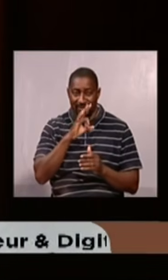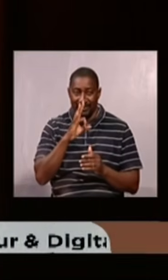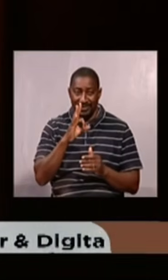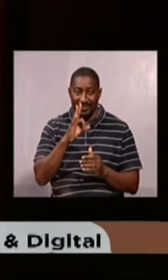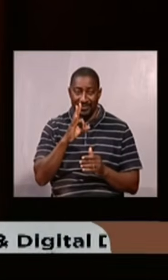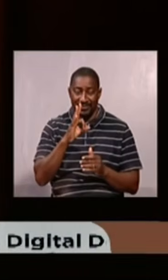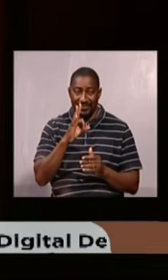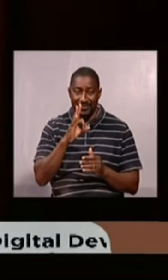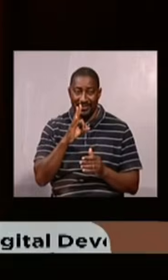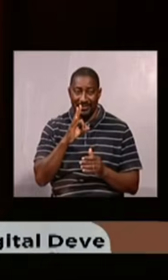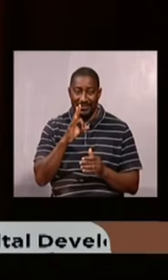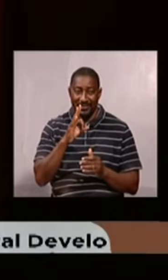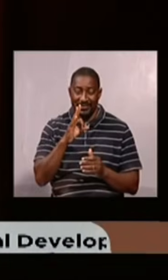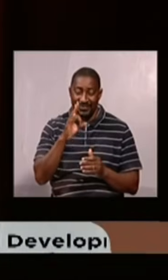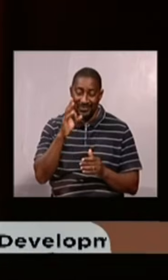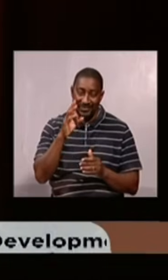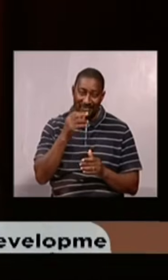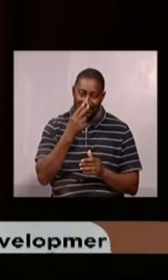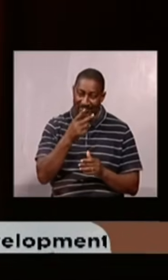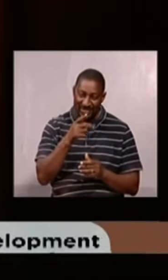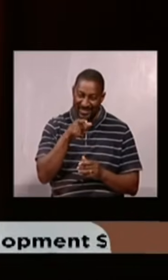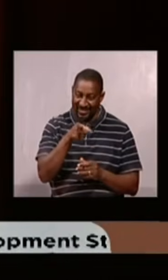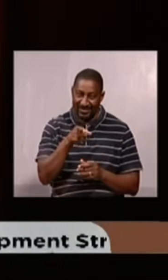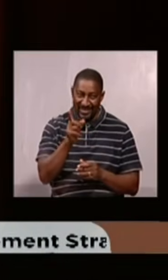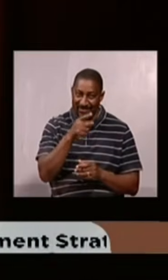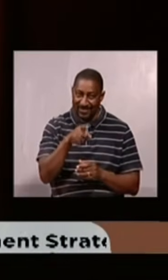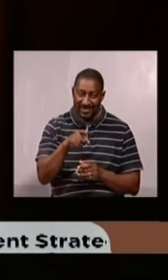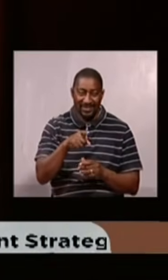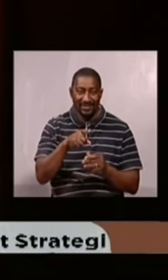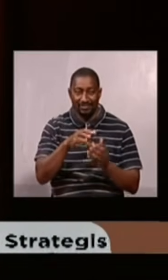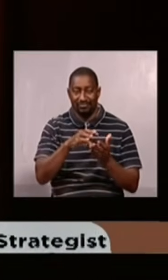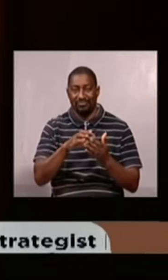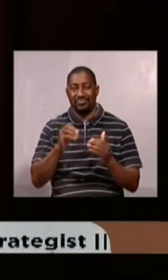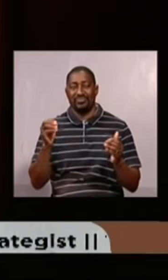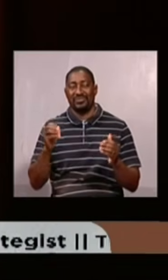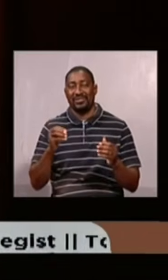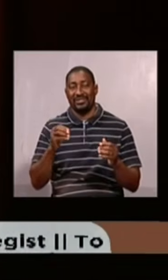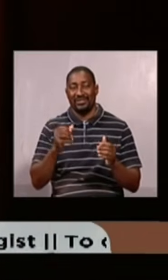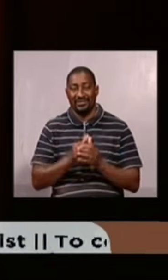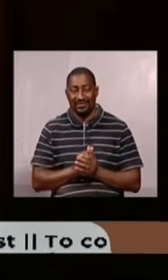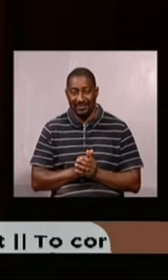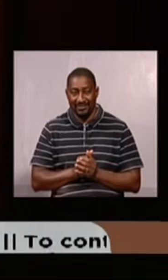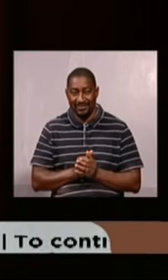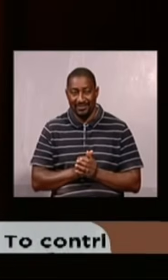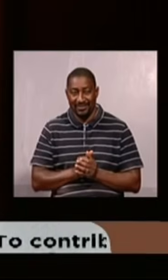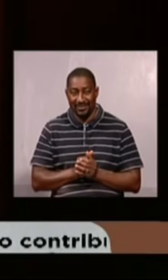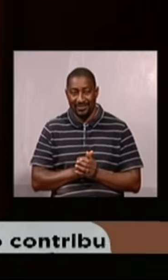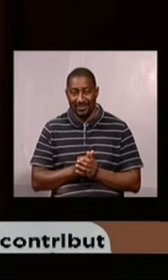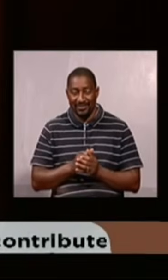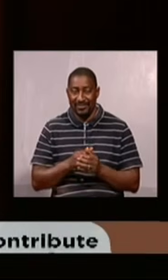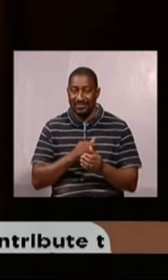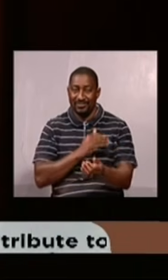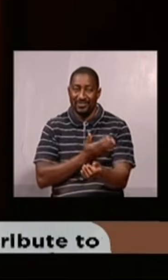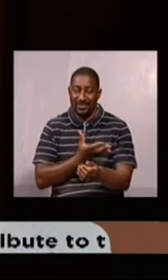offline. Then they refuse to answer you anymore. So those things happen. We don't have enough manpower to actually engage with people on